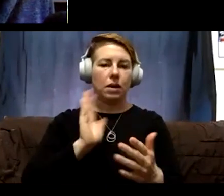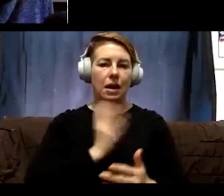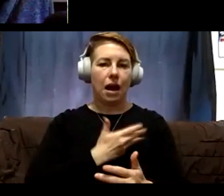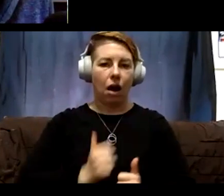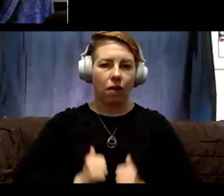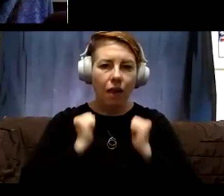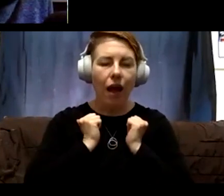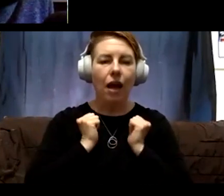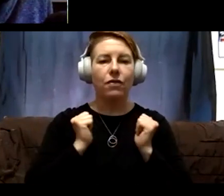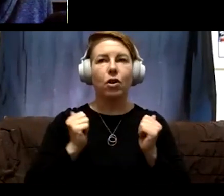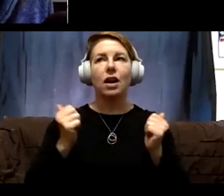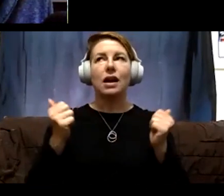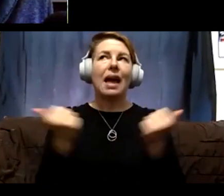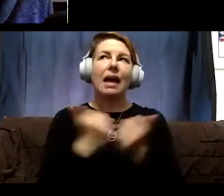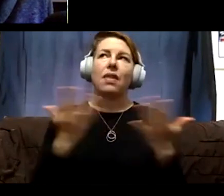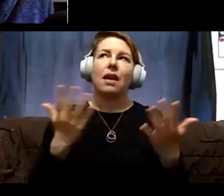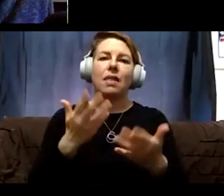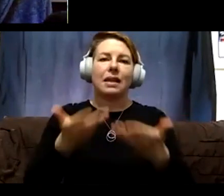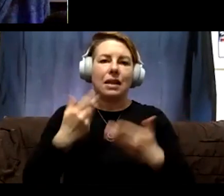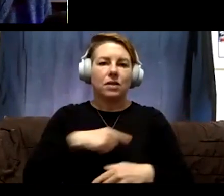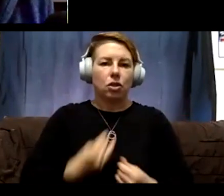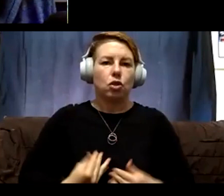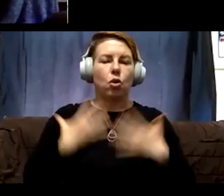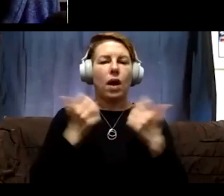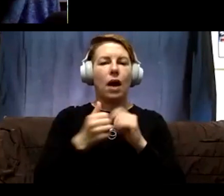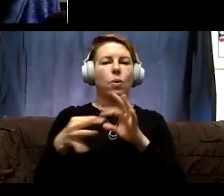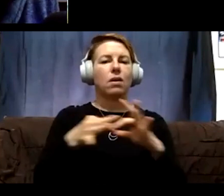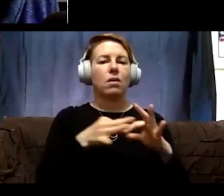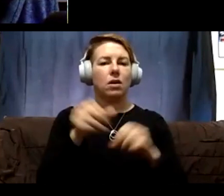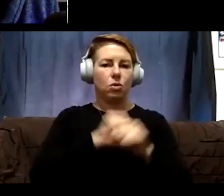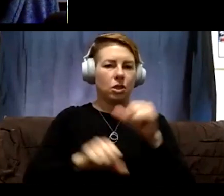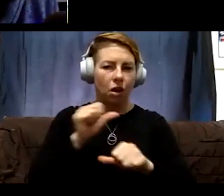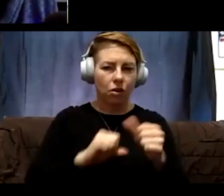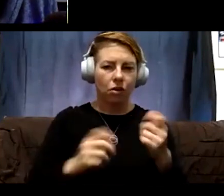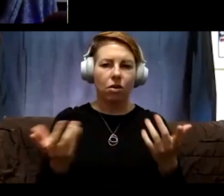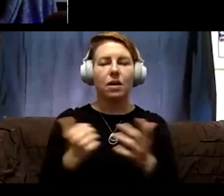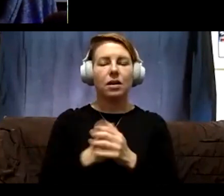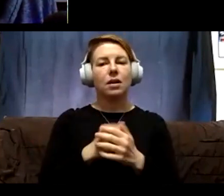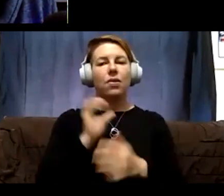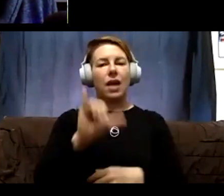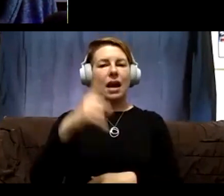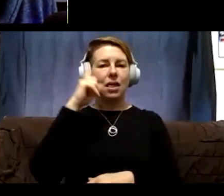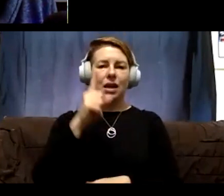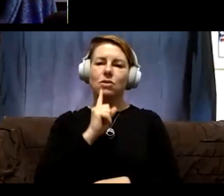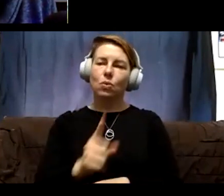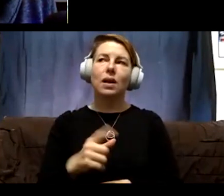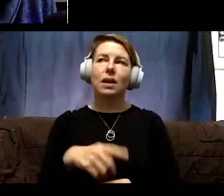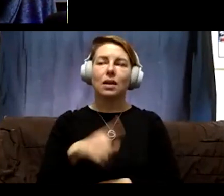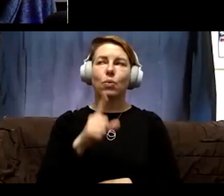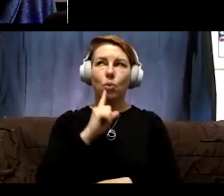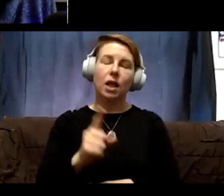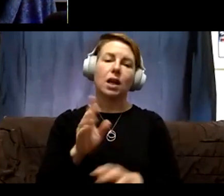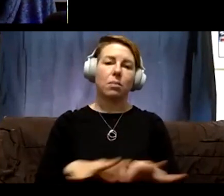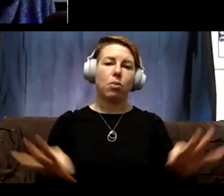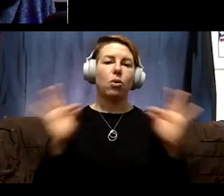that brings us joy, or all these other ways in which we relate to each other. Like that's, that I think is really, really, really